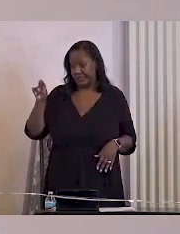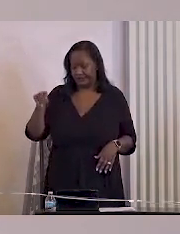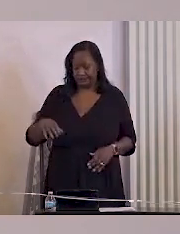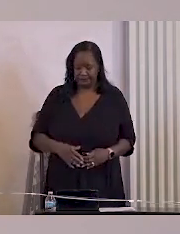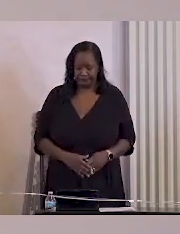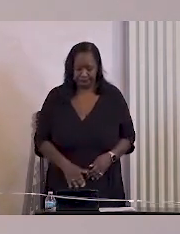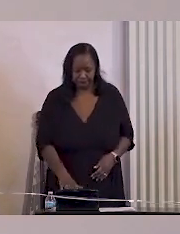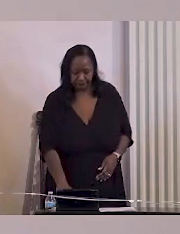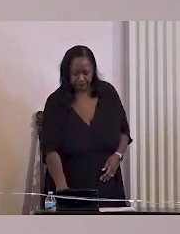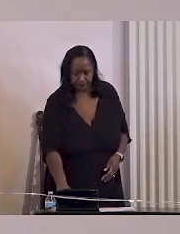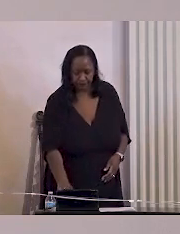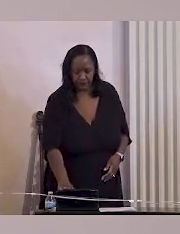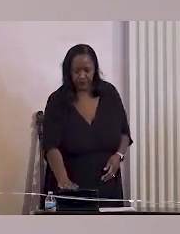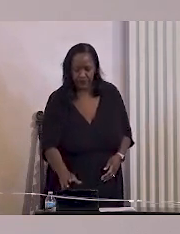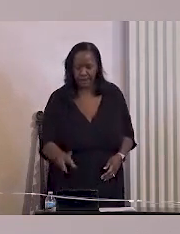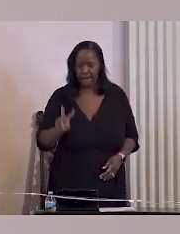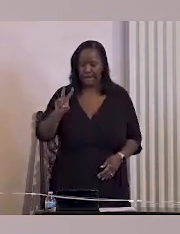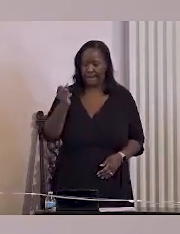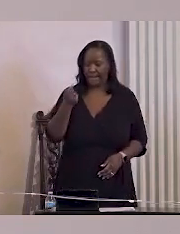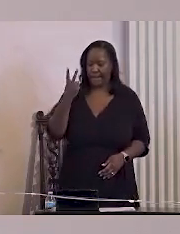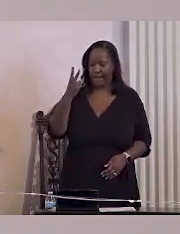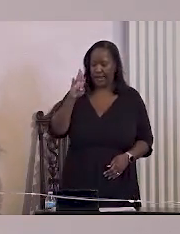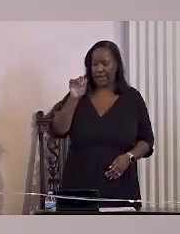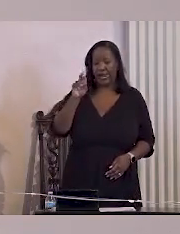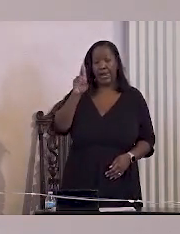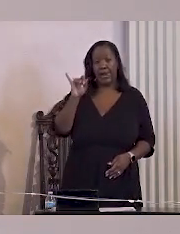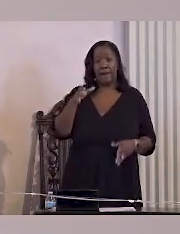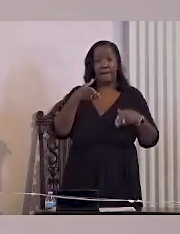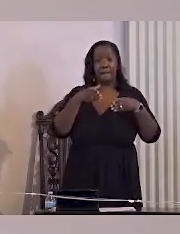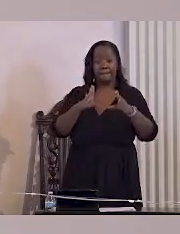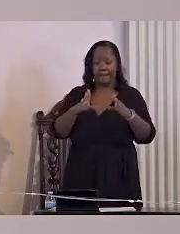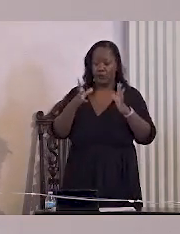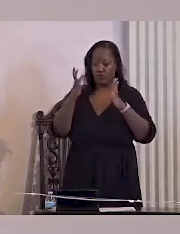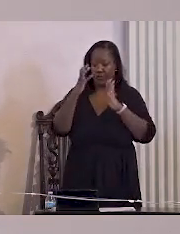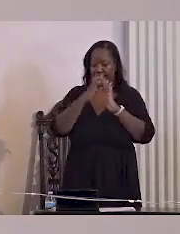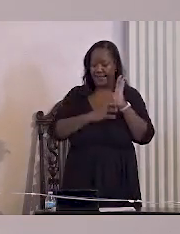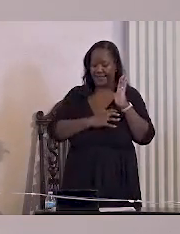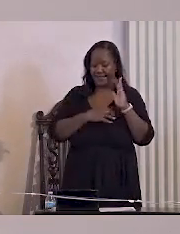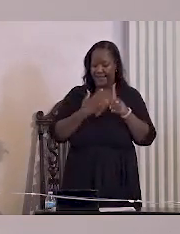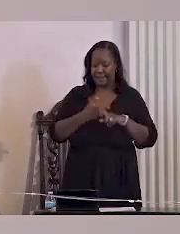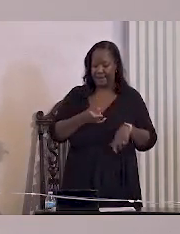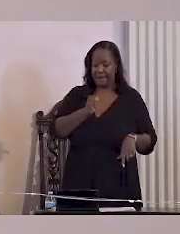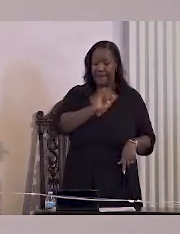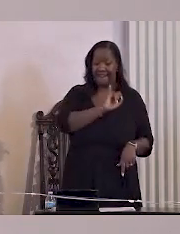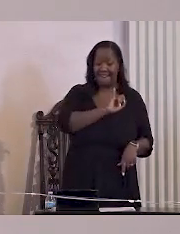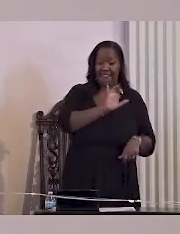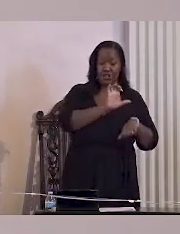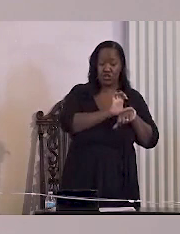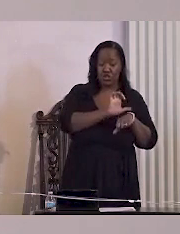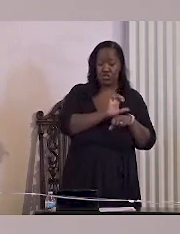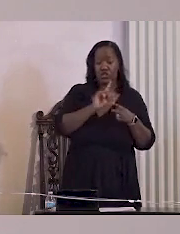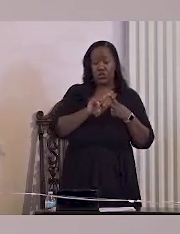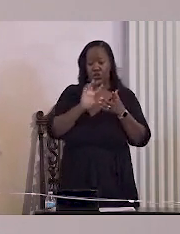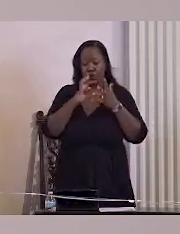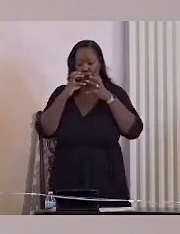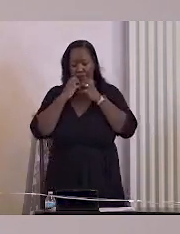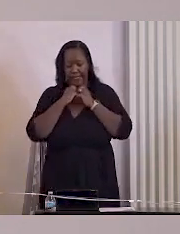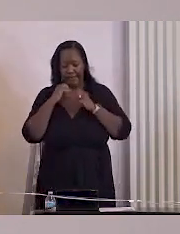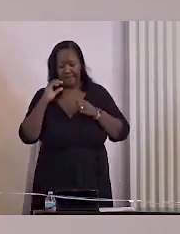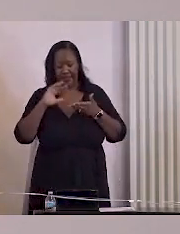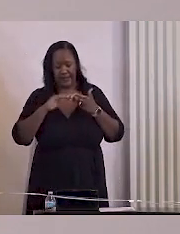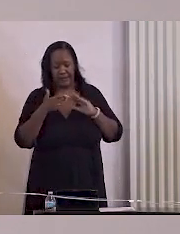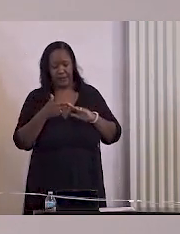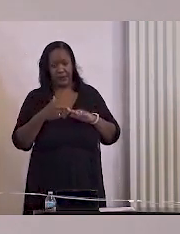In his 2012 Berry Street essay, From I Church to Beloved Community, Ecclesiology and